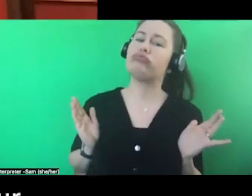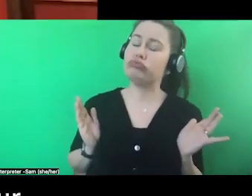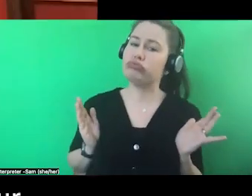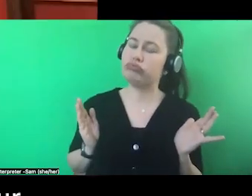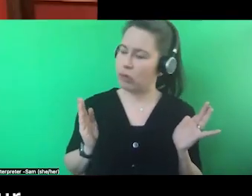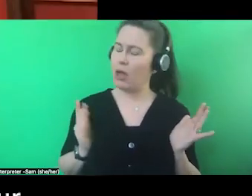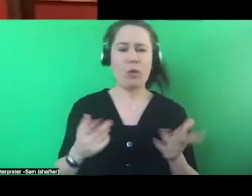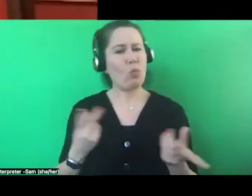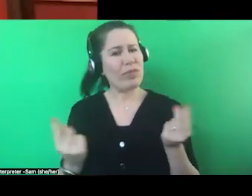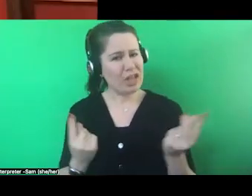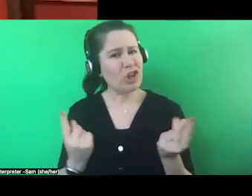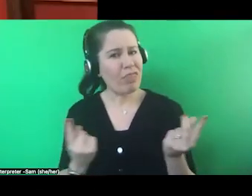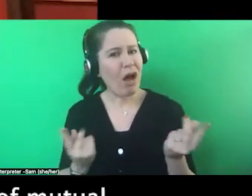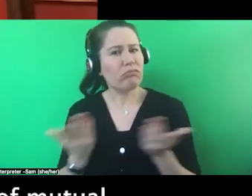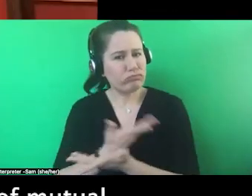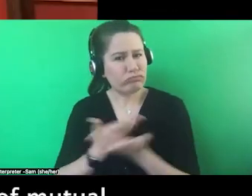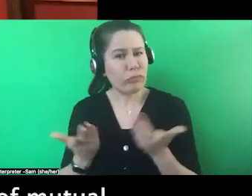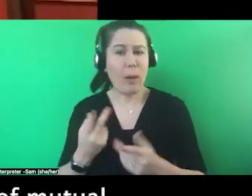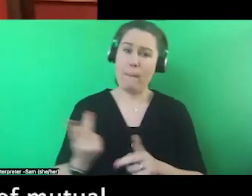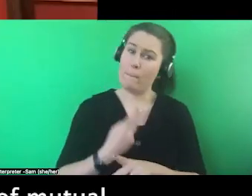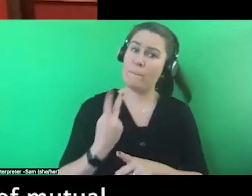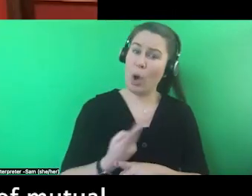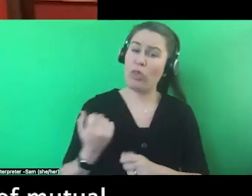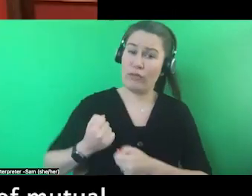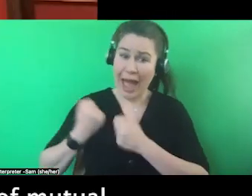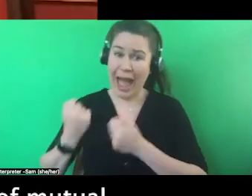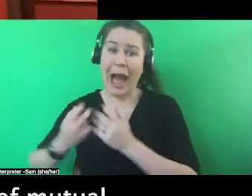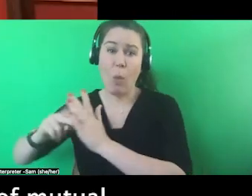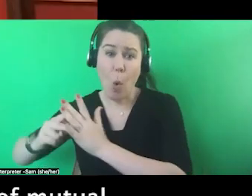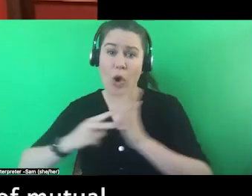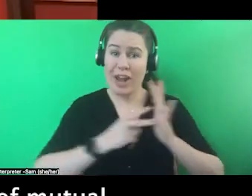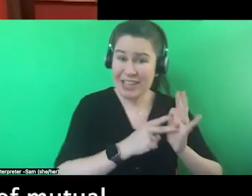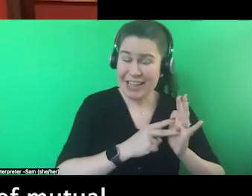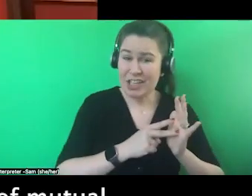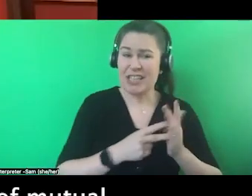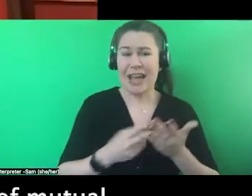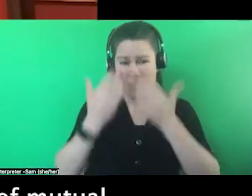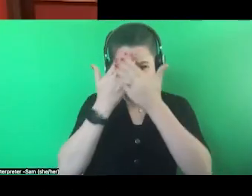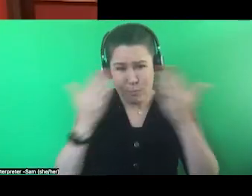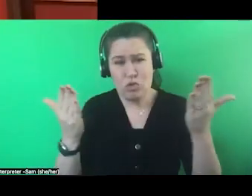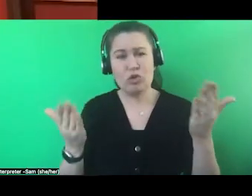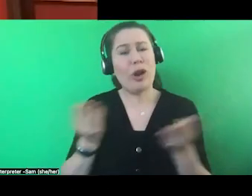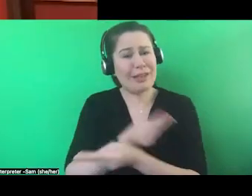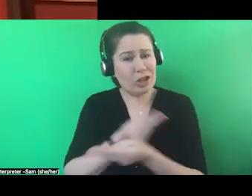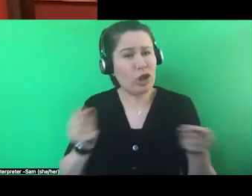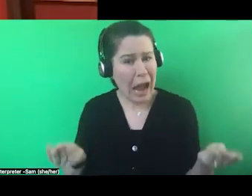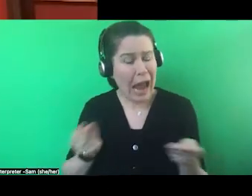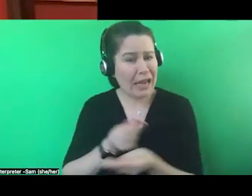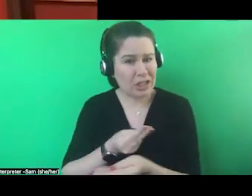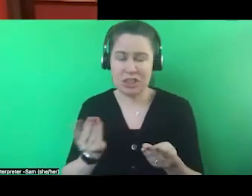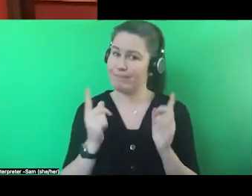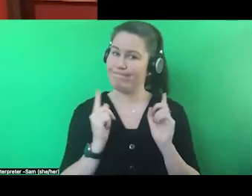were at and what Chiara was speaking to around a kind of mutual exchange and mutual learning. I